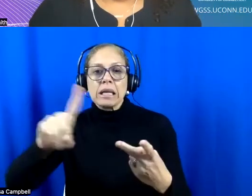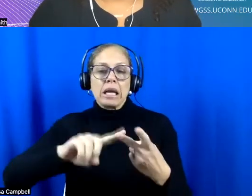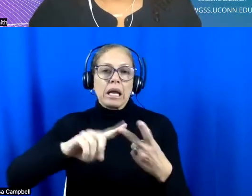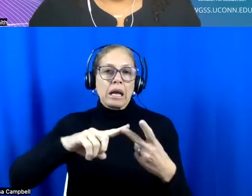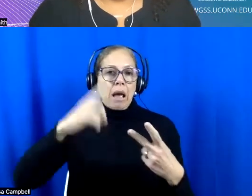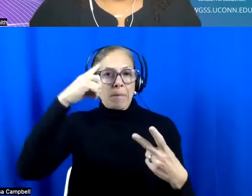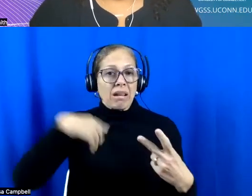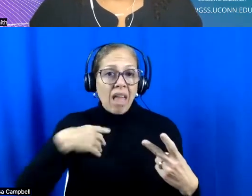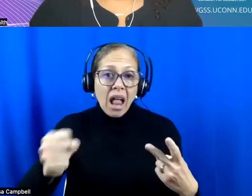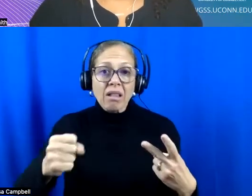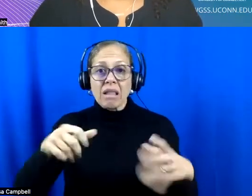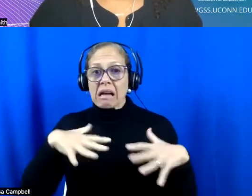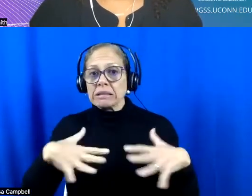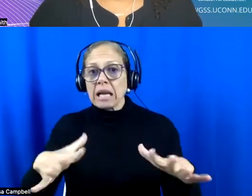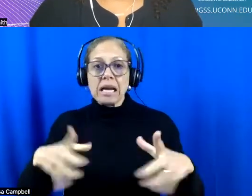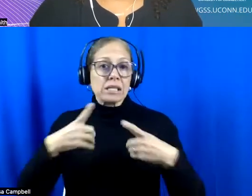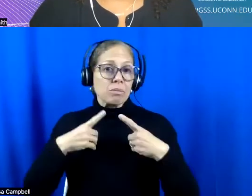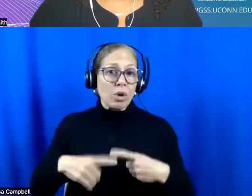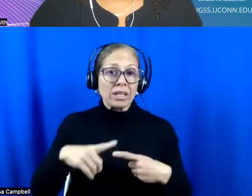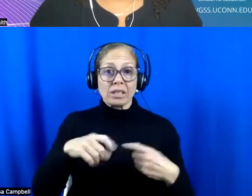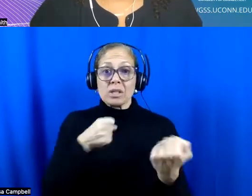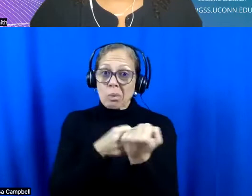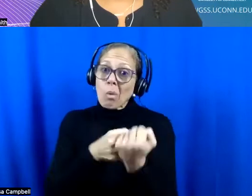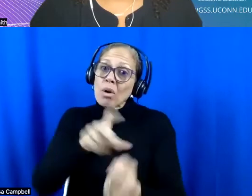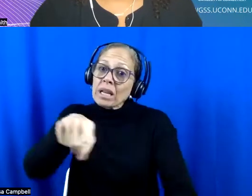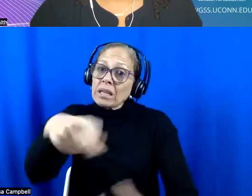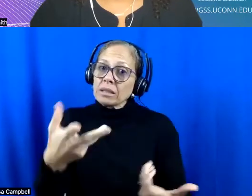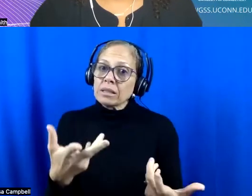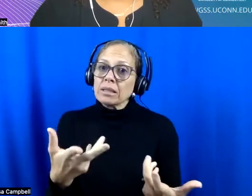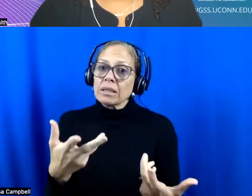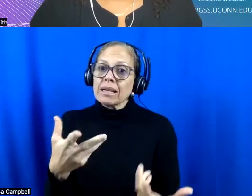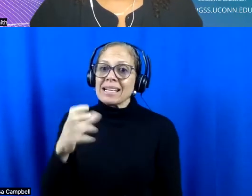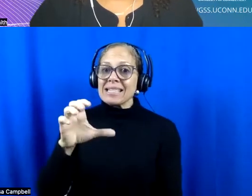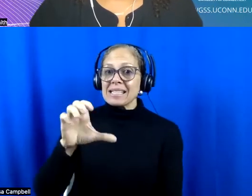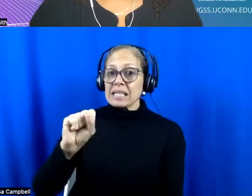anxiety, depression, knowing that also, you know, CSA